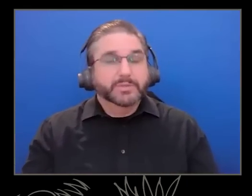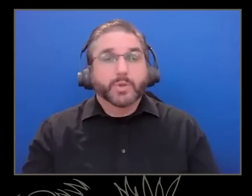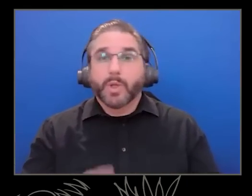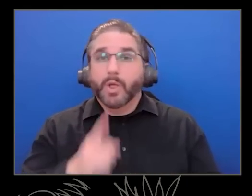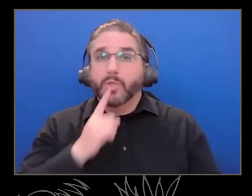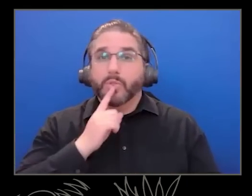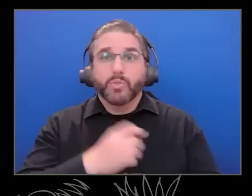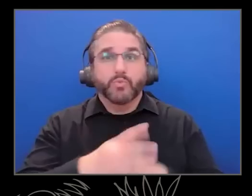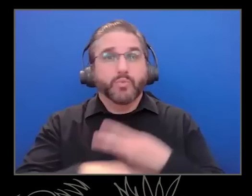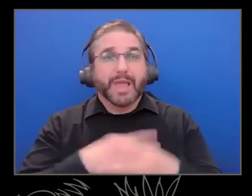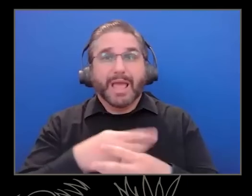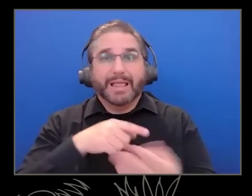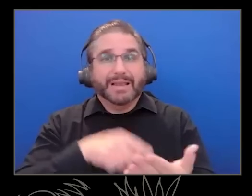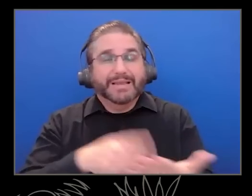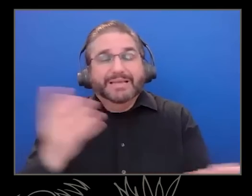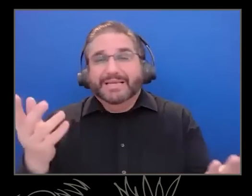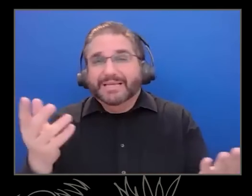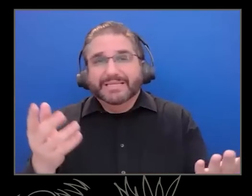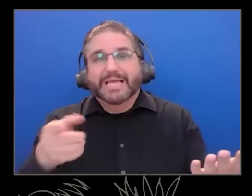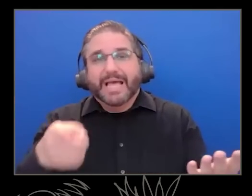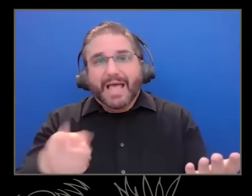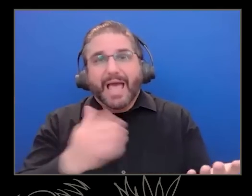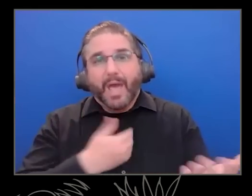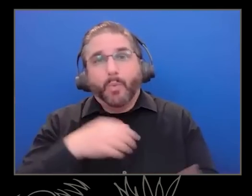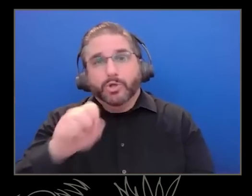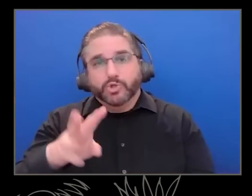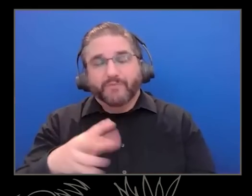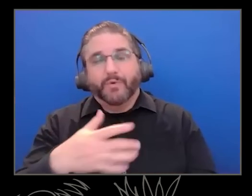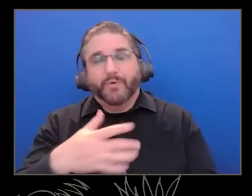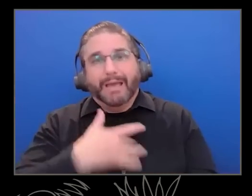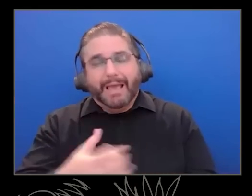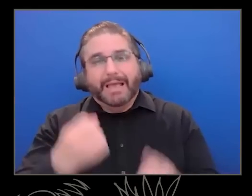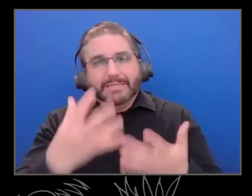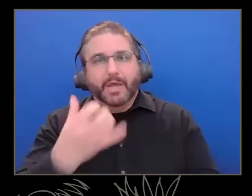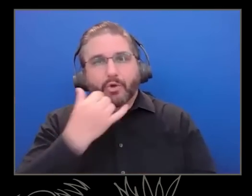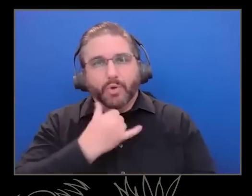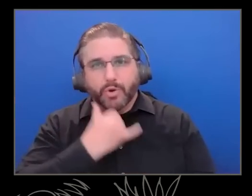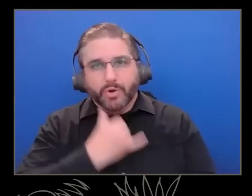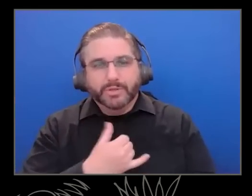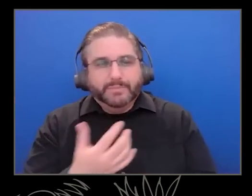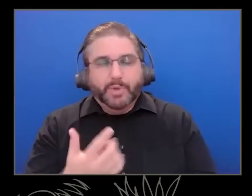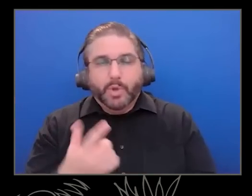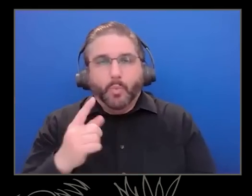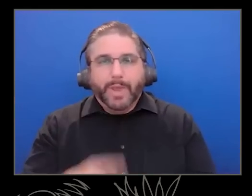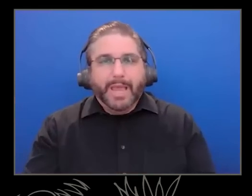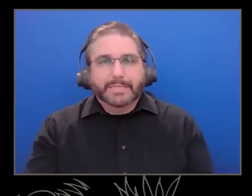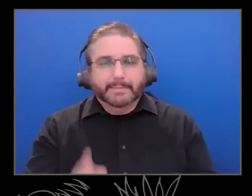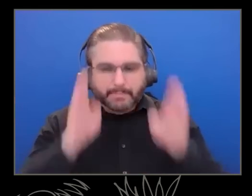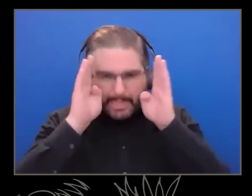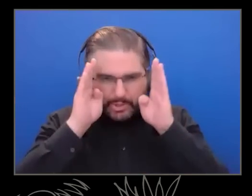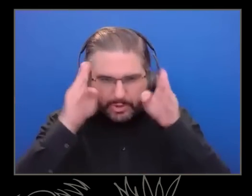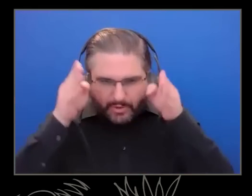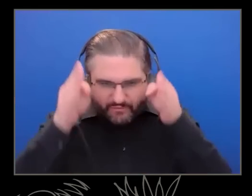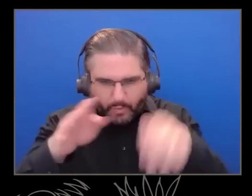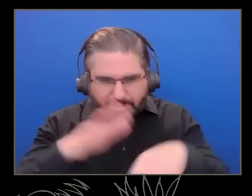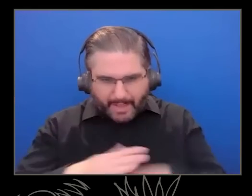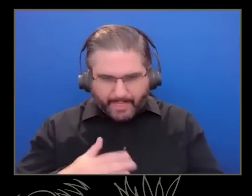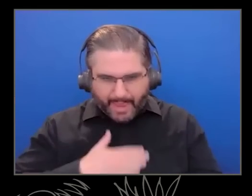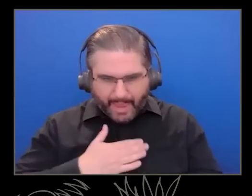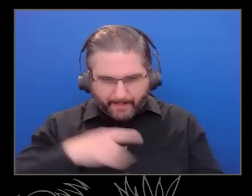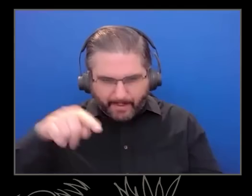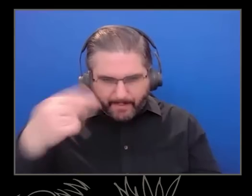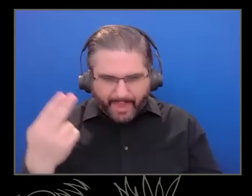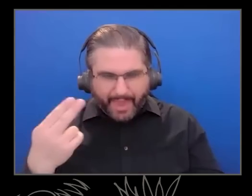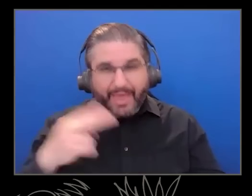incredibly error prone. And because of TypeScript enabling us to just put on blinders and look at the happy path, we have a tendency to